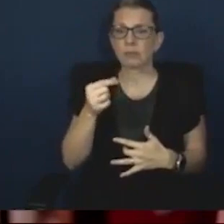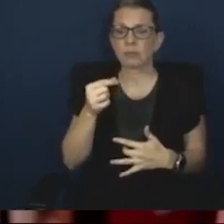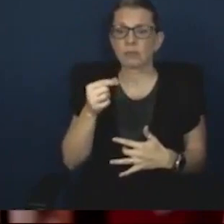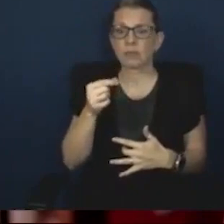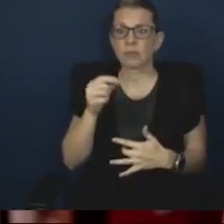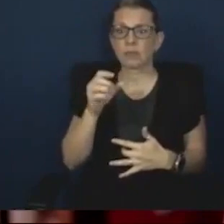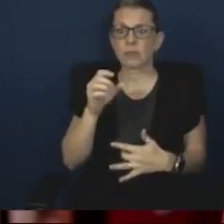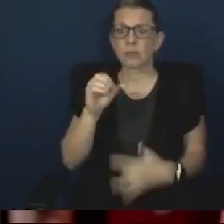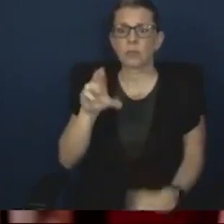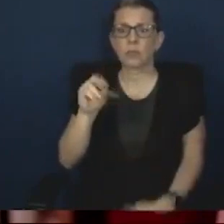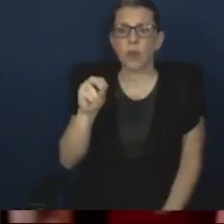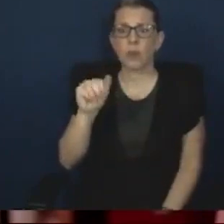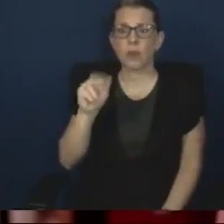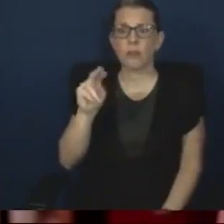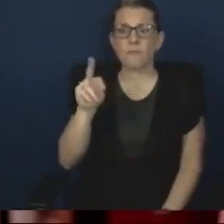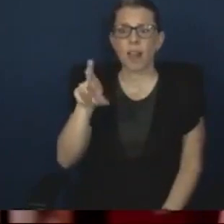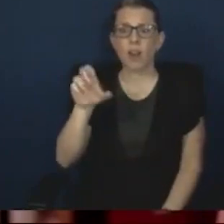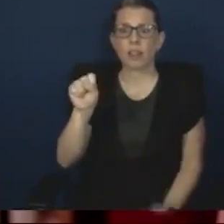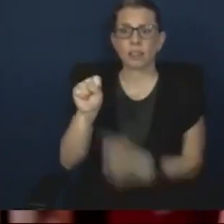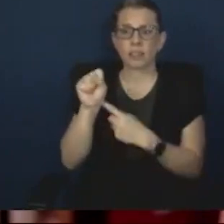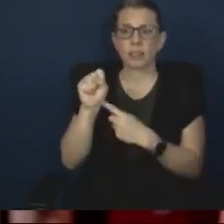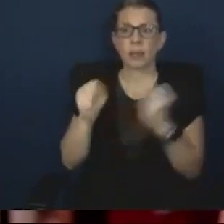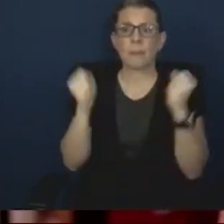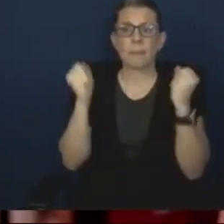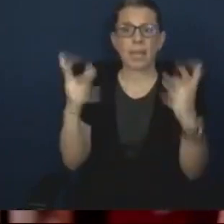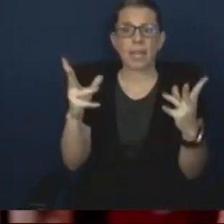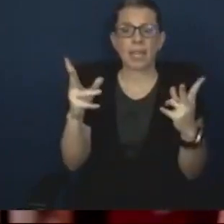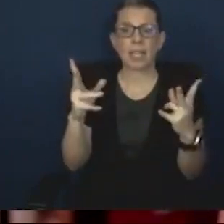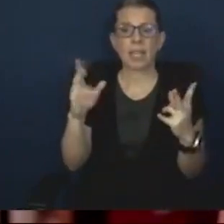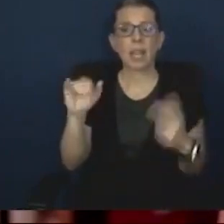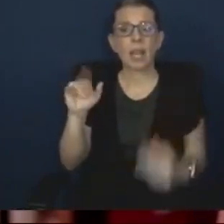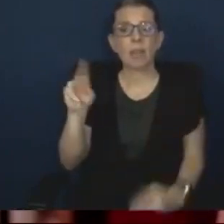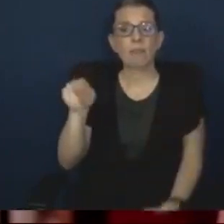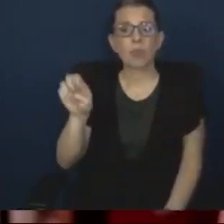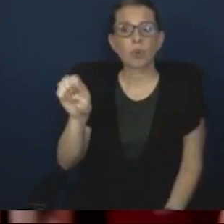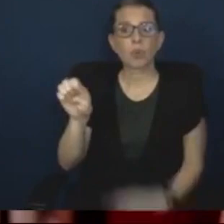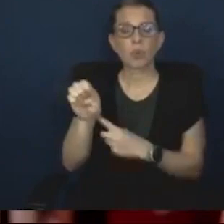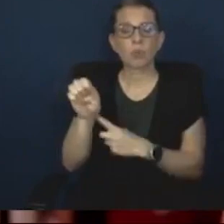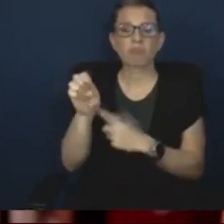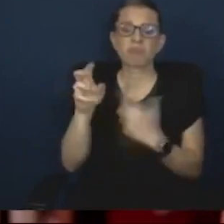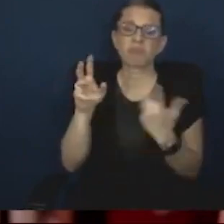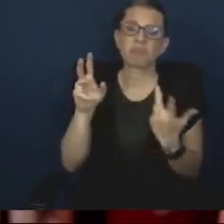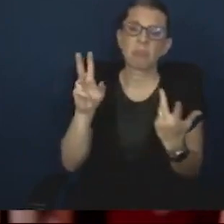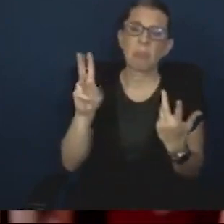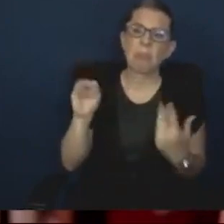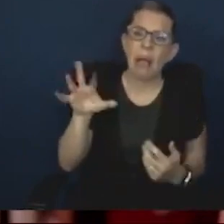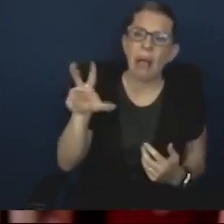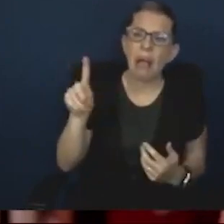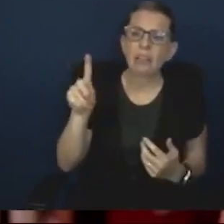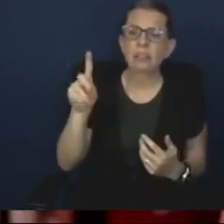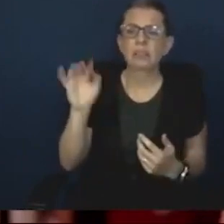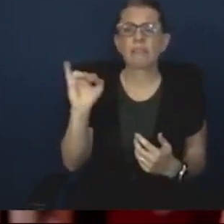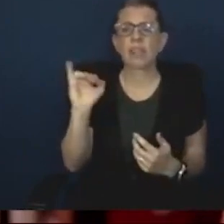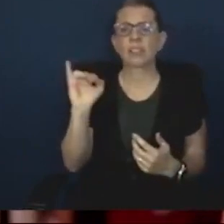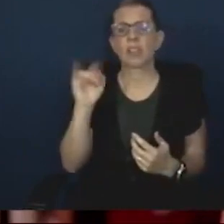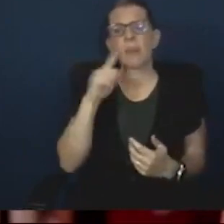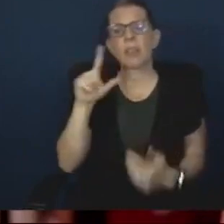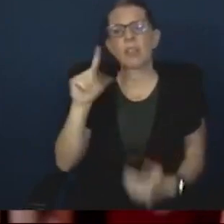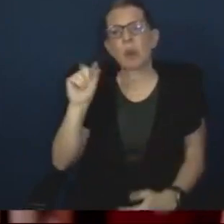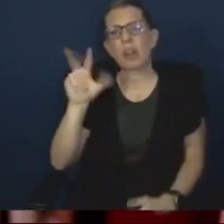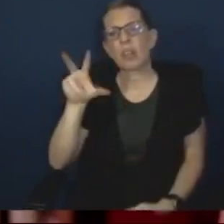Most of us are immune to those. The disease as a consequence is very mild. I suspect maybe in 20 or 30 years